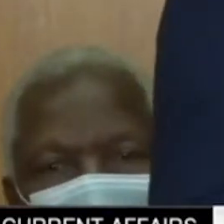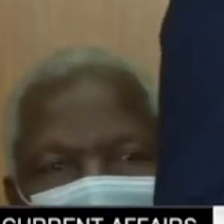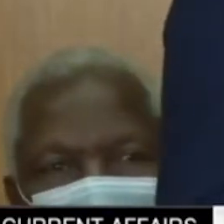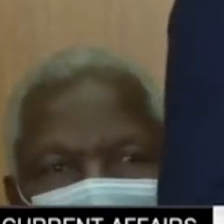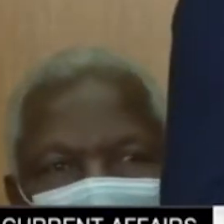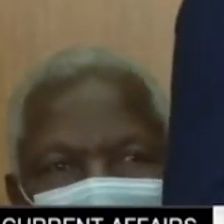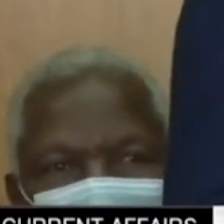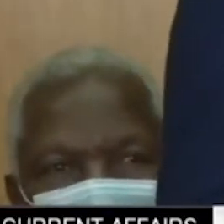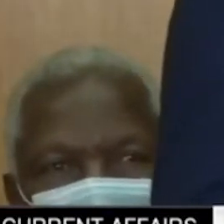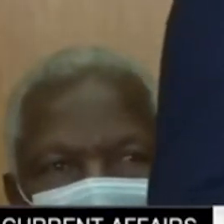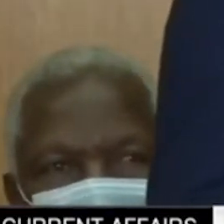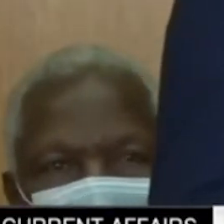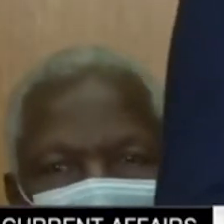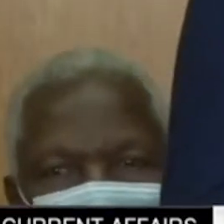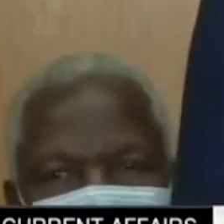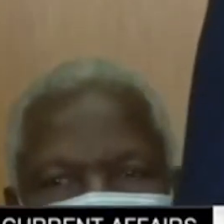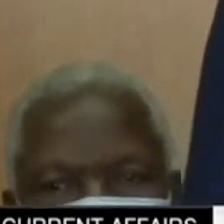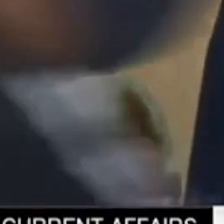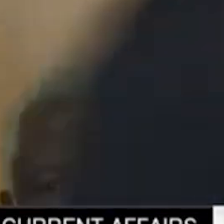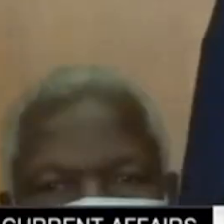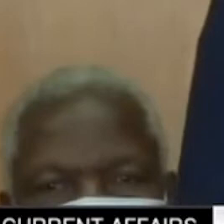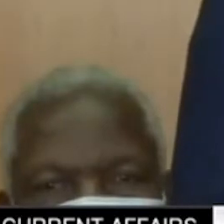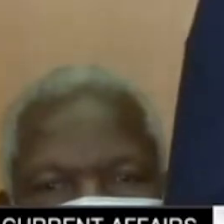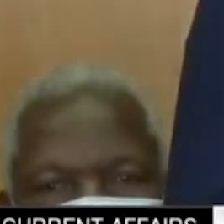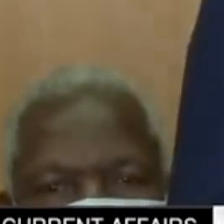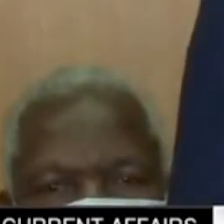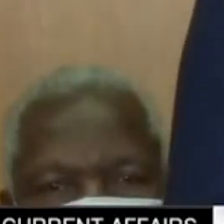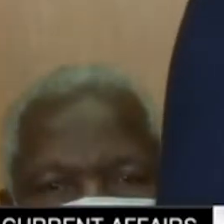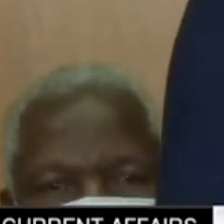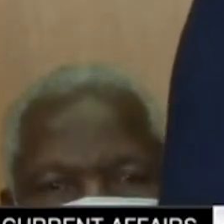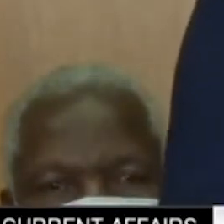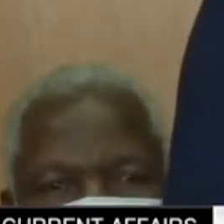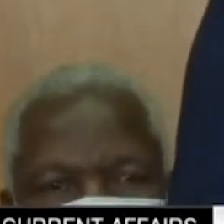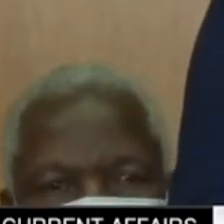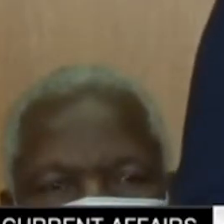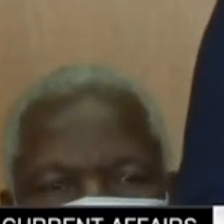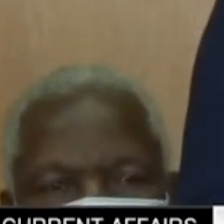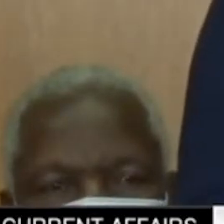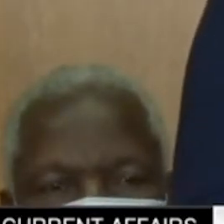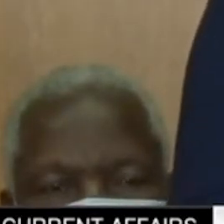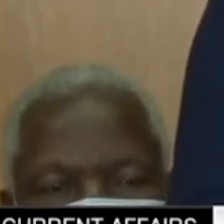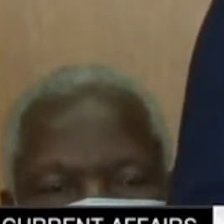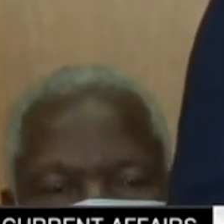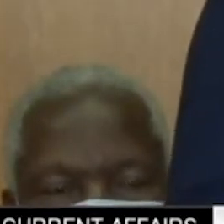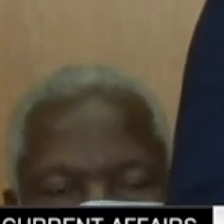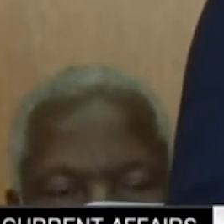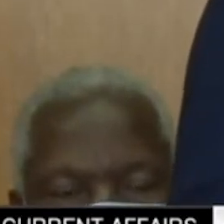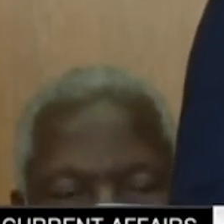vaccines. We want to safeguard all our